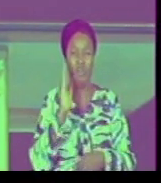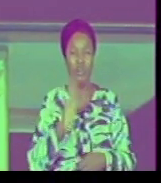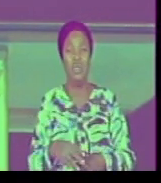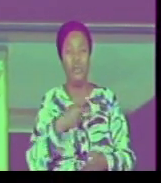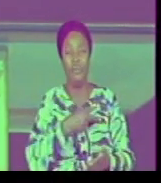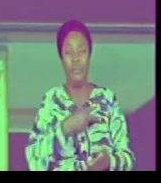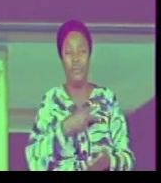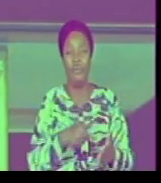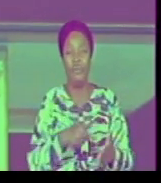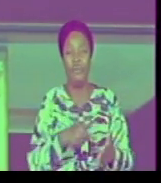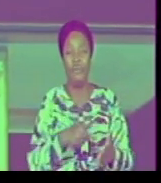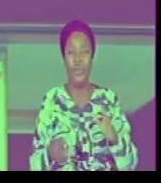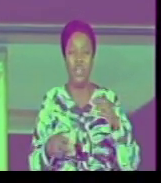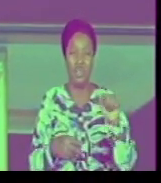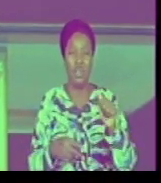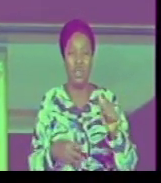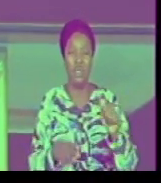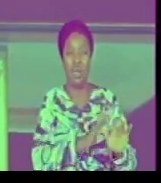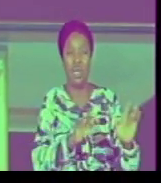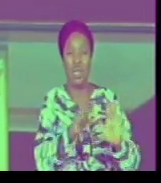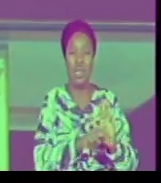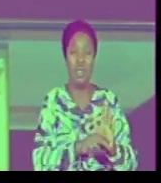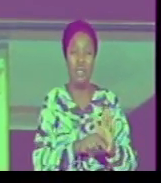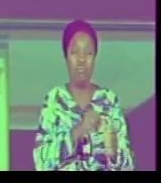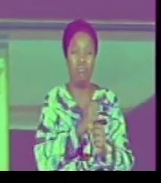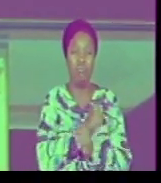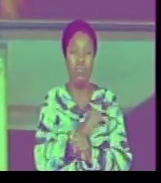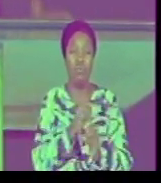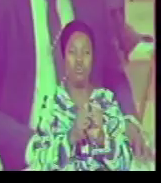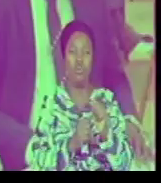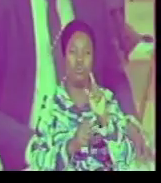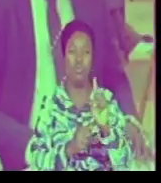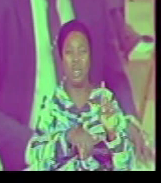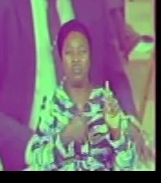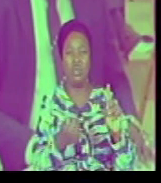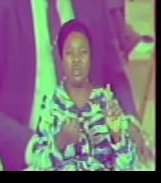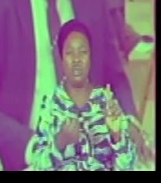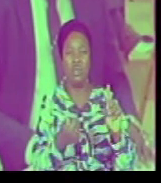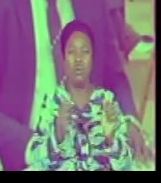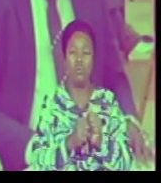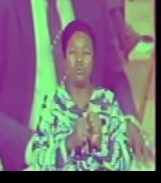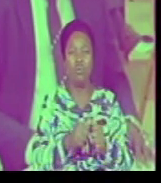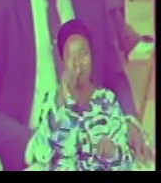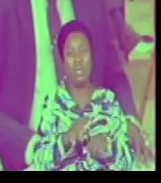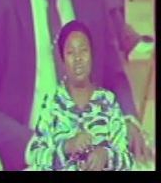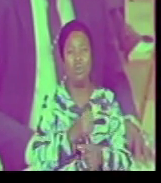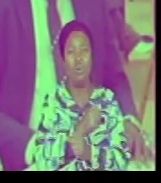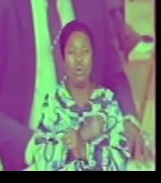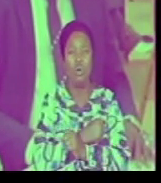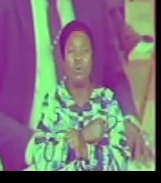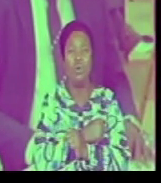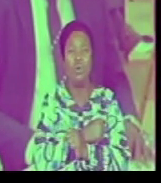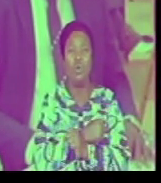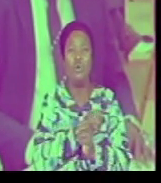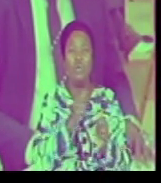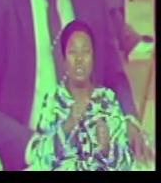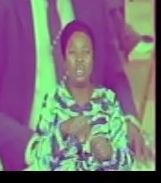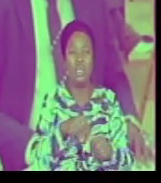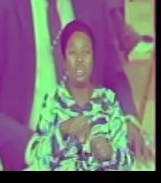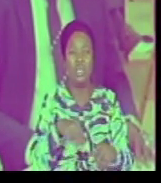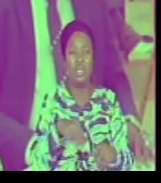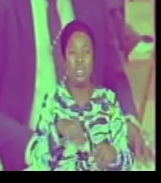with brotherly love, in honor, preferring one another